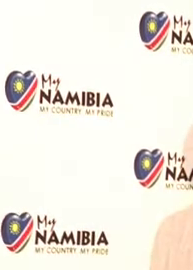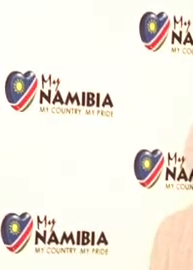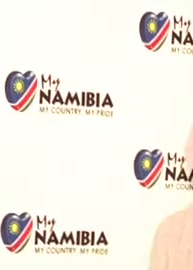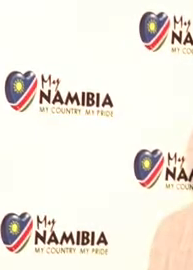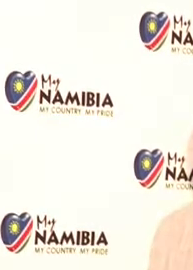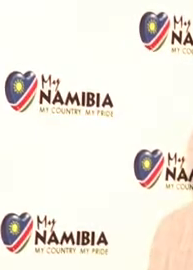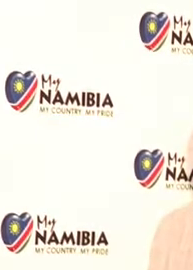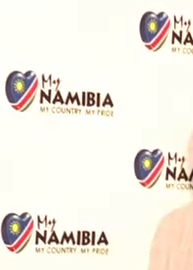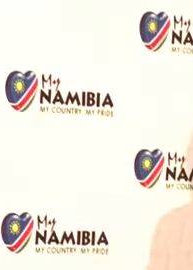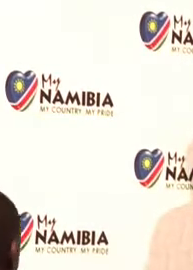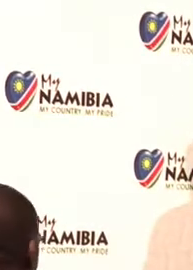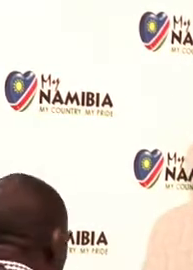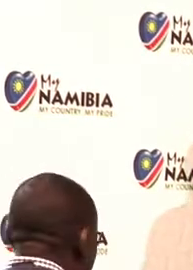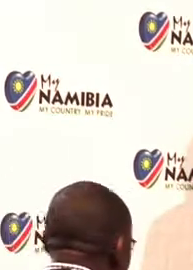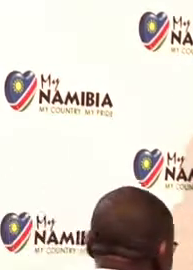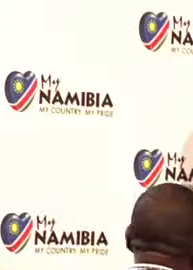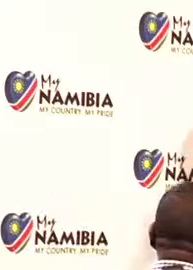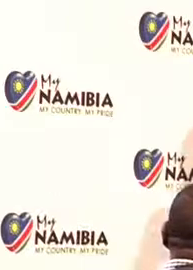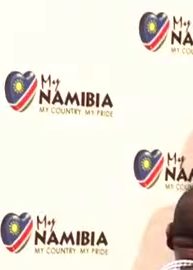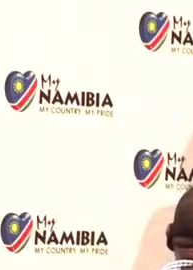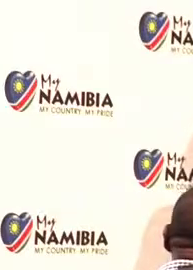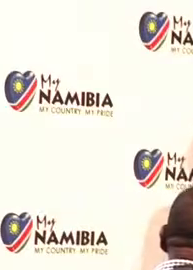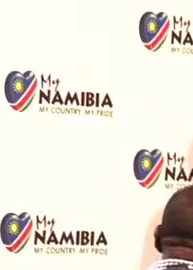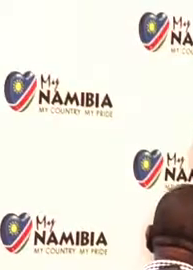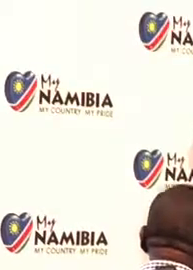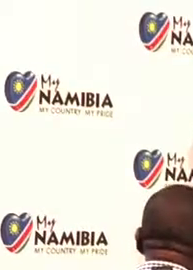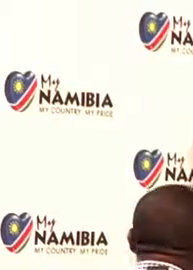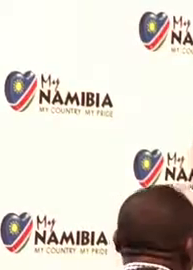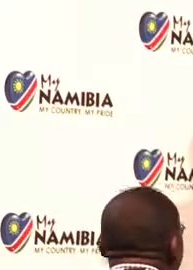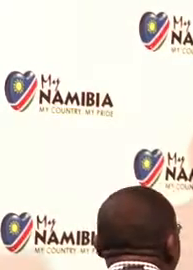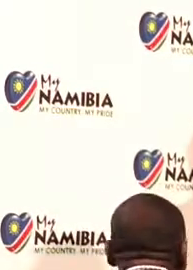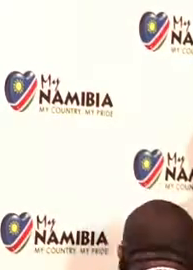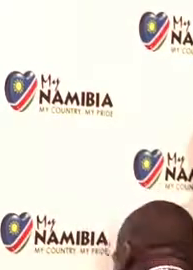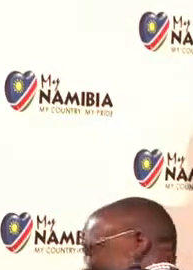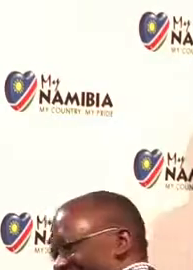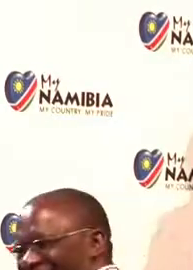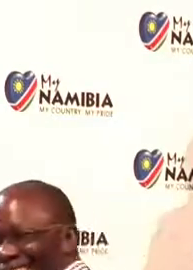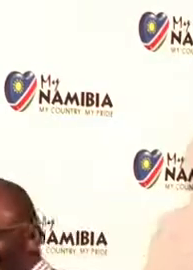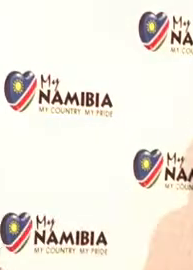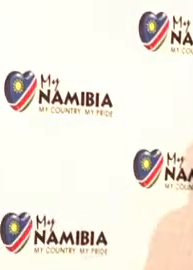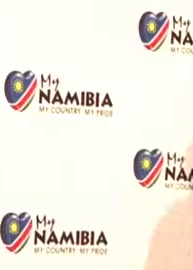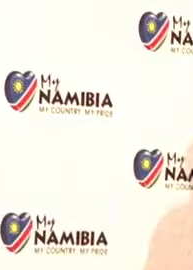remains that we still have to do better, and he said we need more testing, a